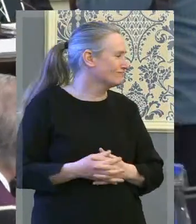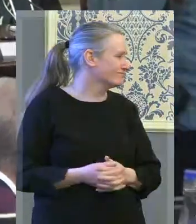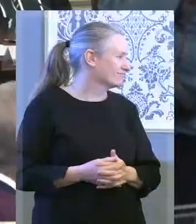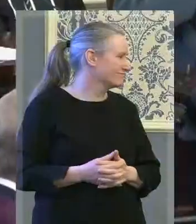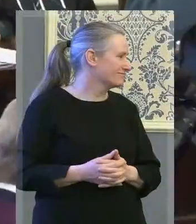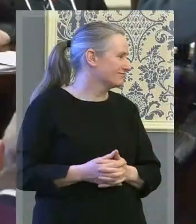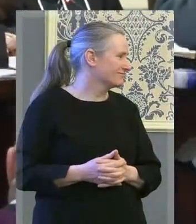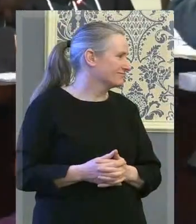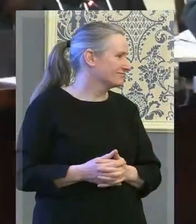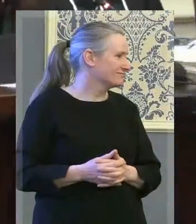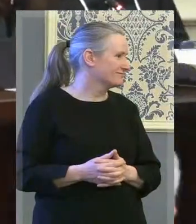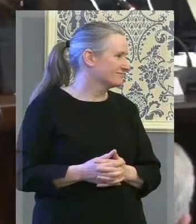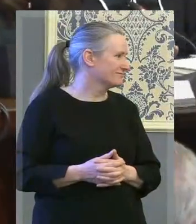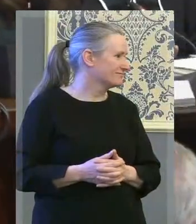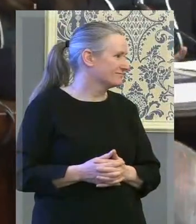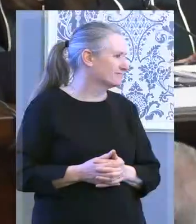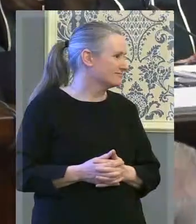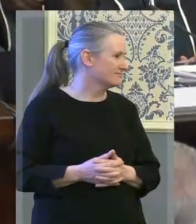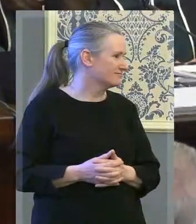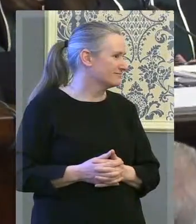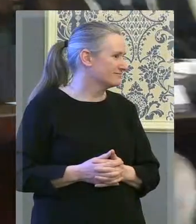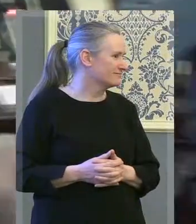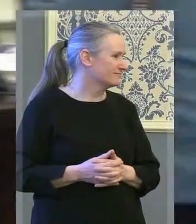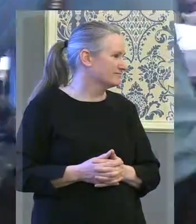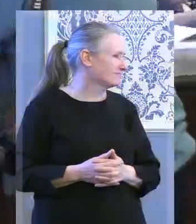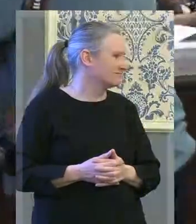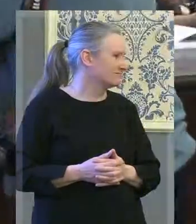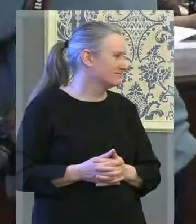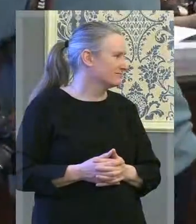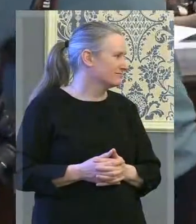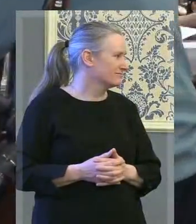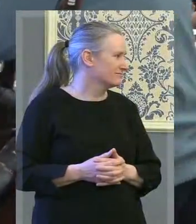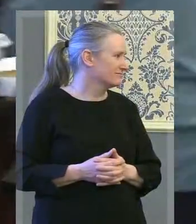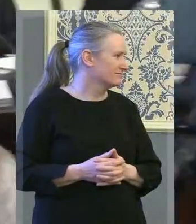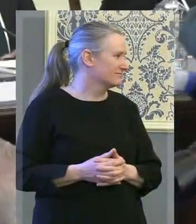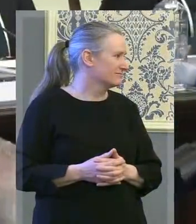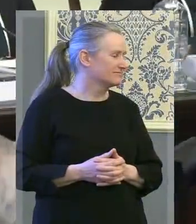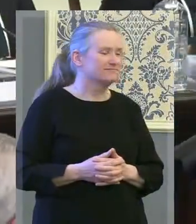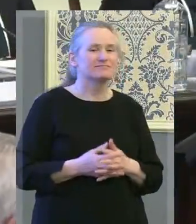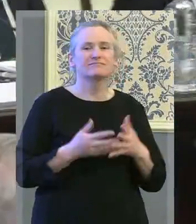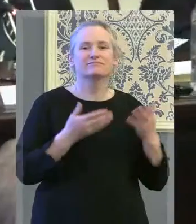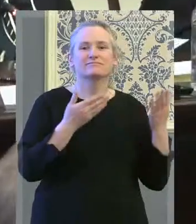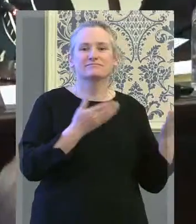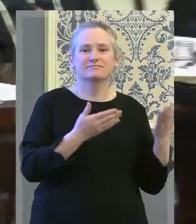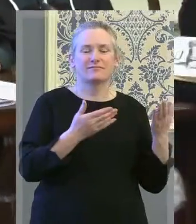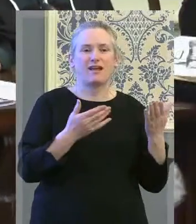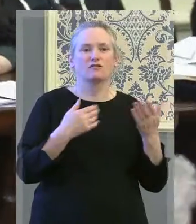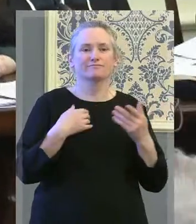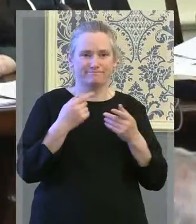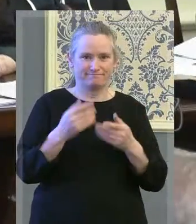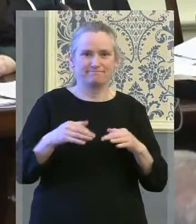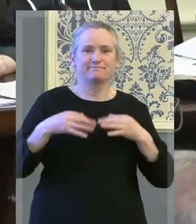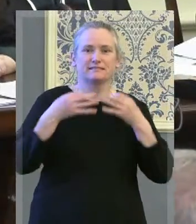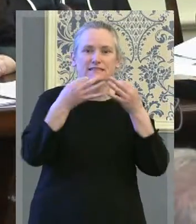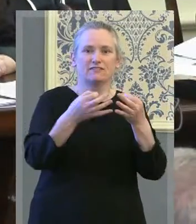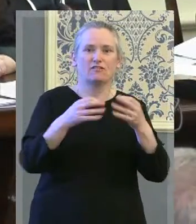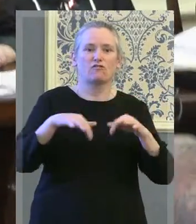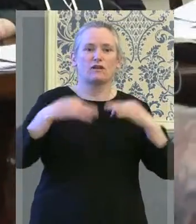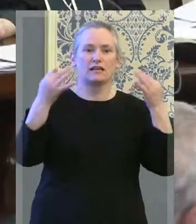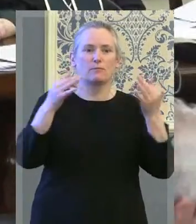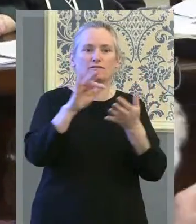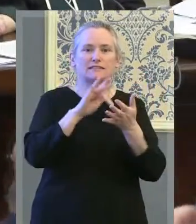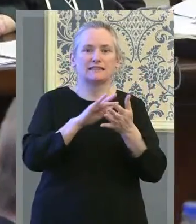So at City Hall, Waterford, by resolution of the Mayor and members of City and County Council, Gilbert O'Sullivan is now admitted to the freedom of the City and County of